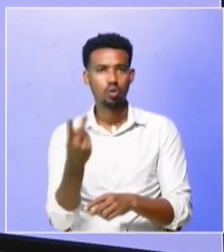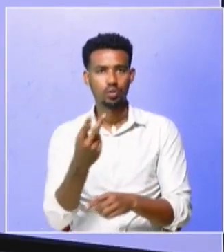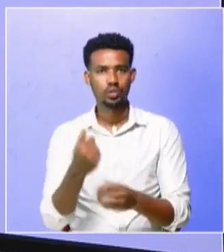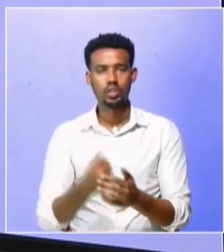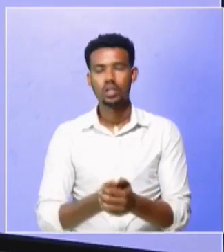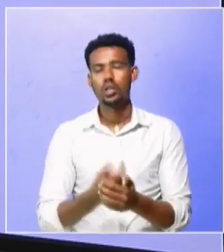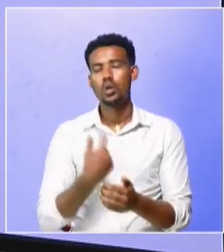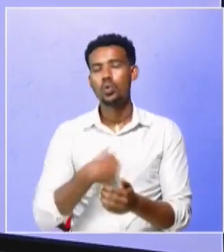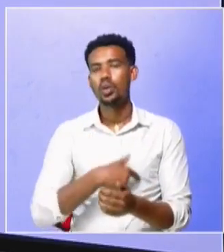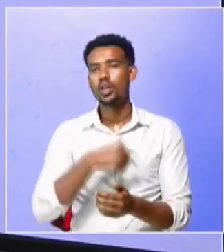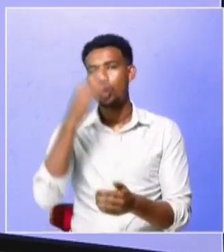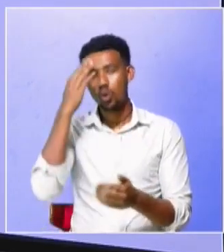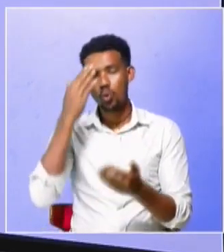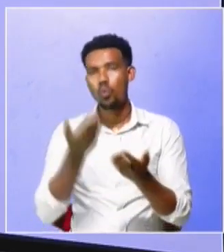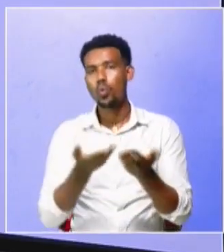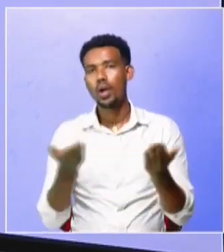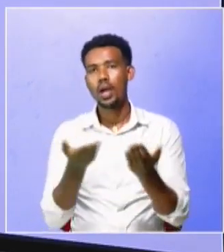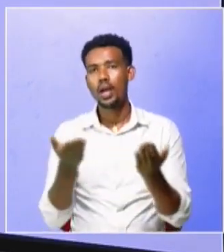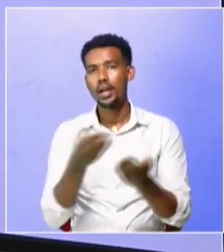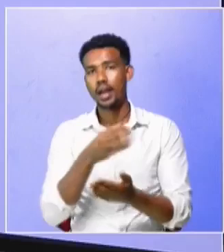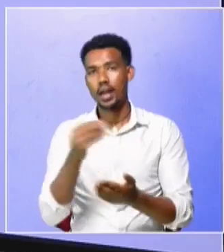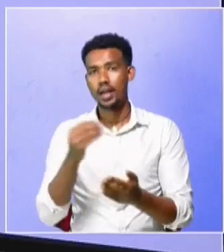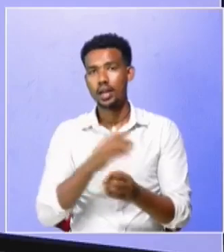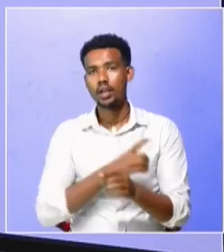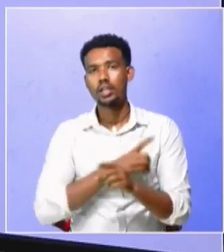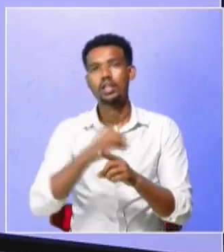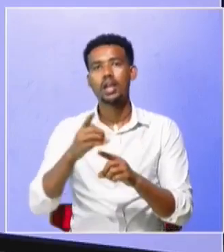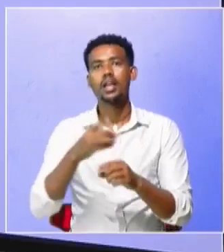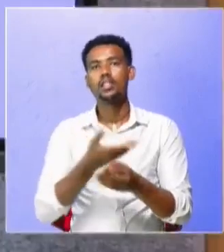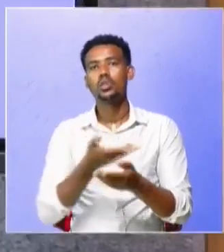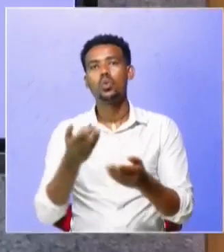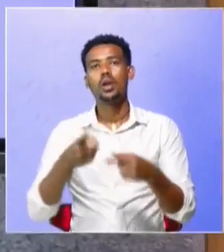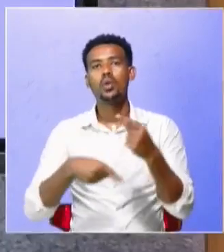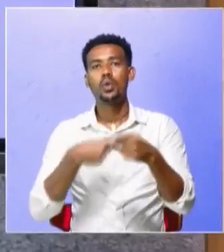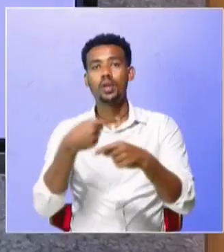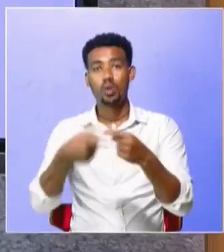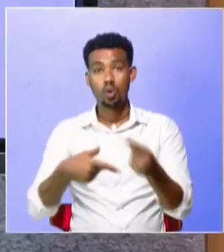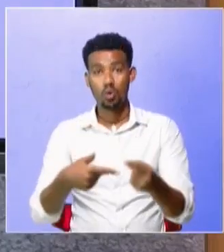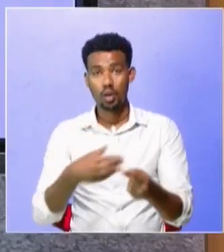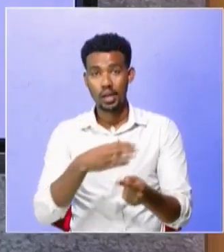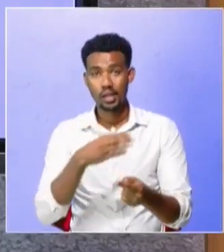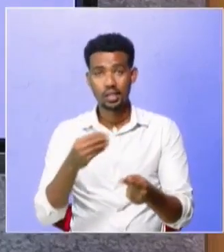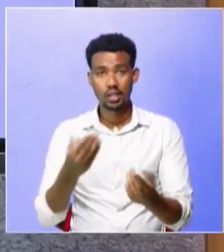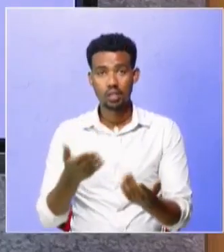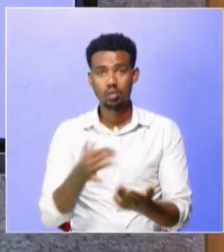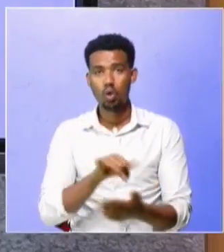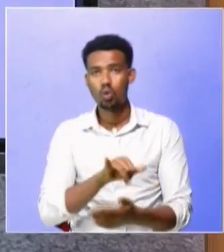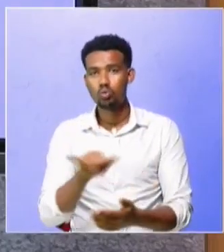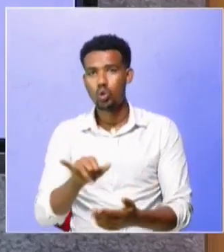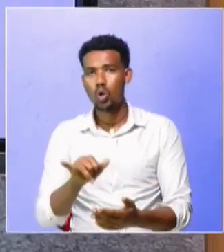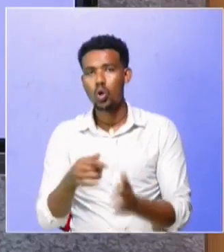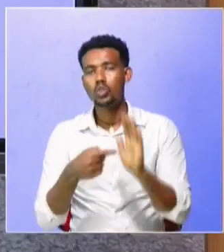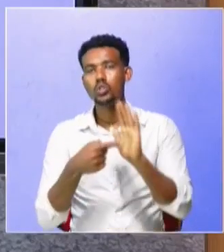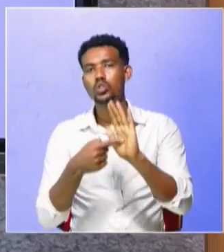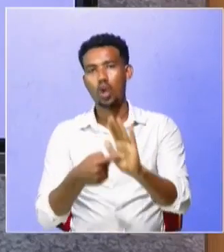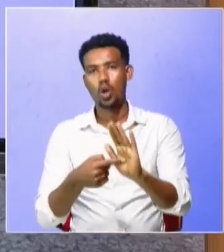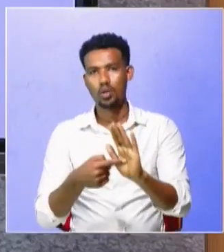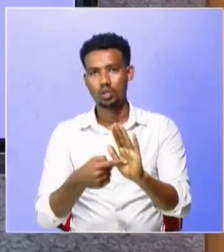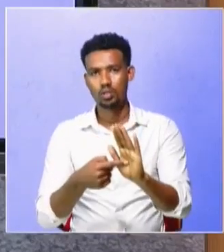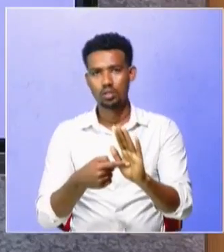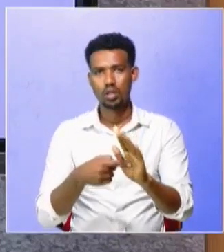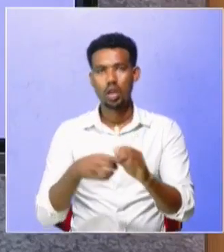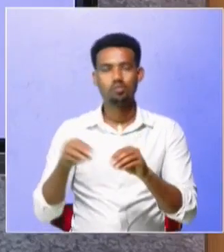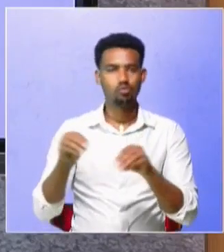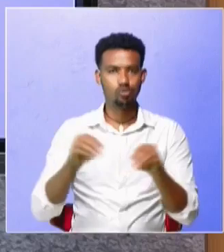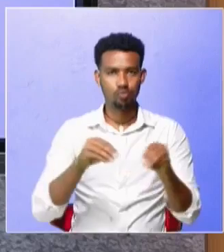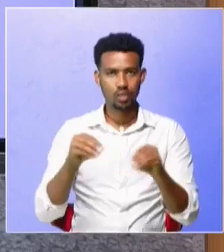know where we are going to, the direction that we're headed to, and we're also showing a